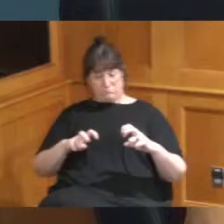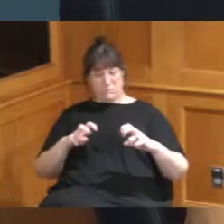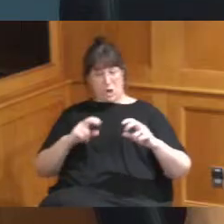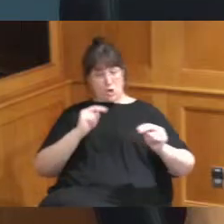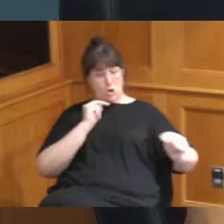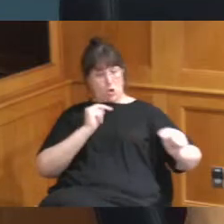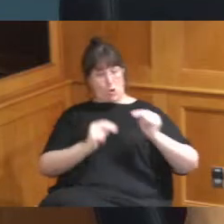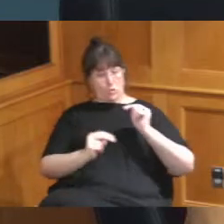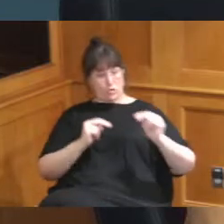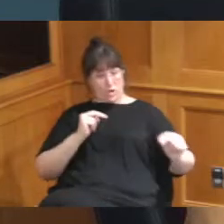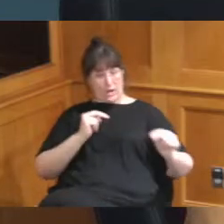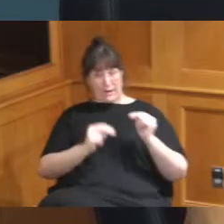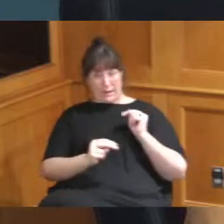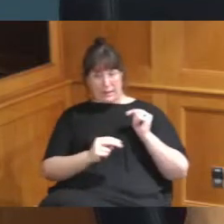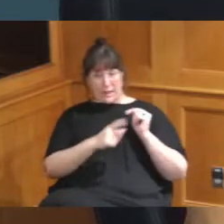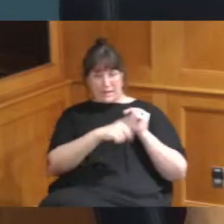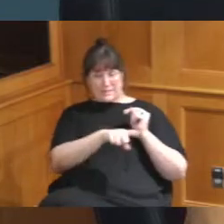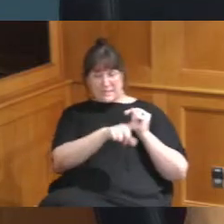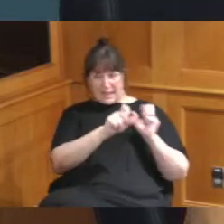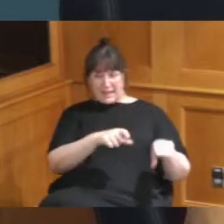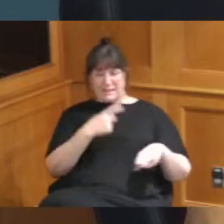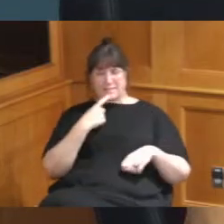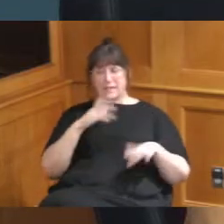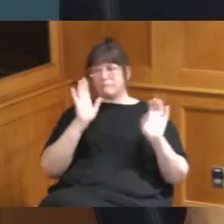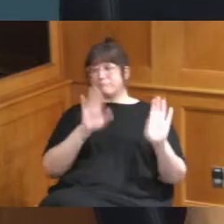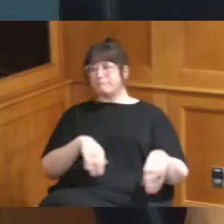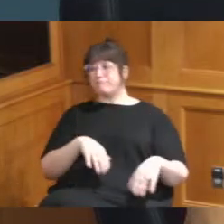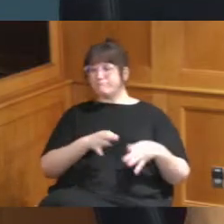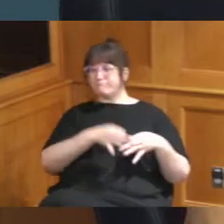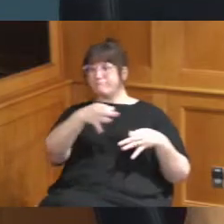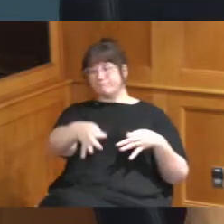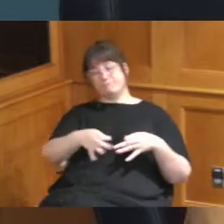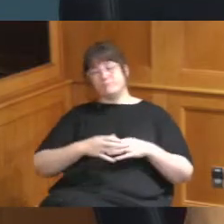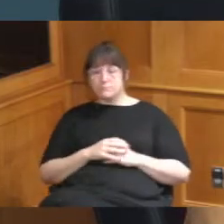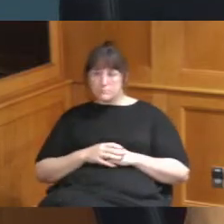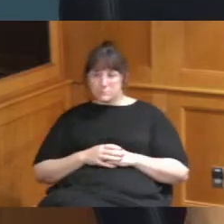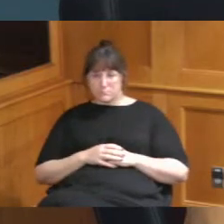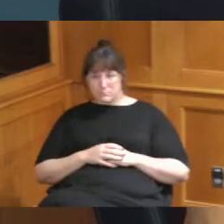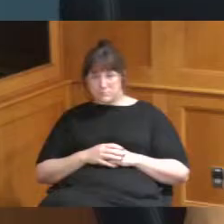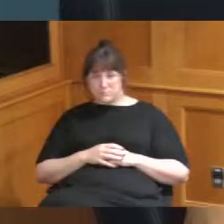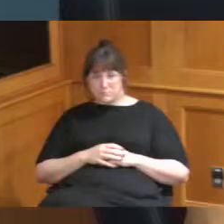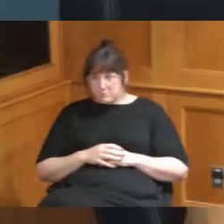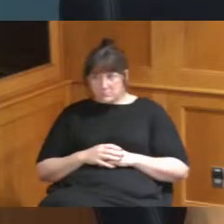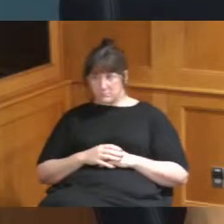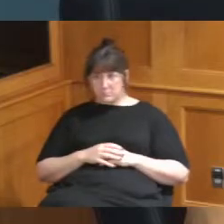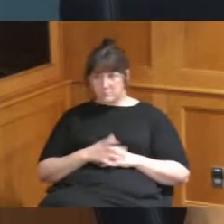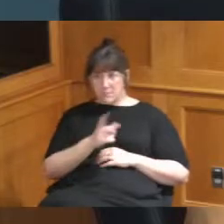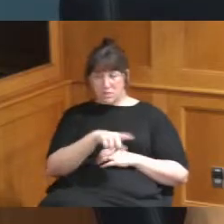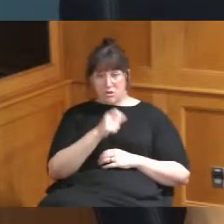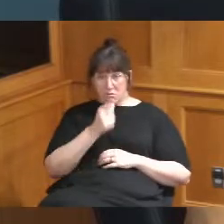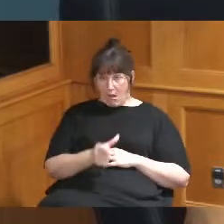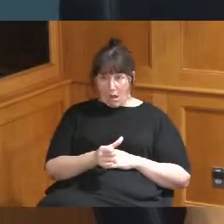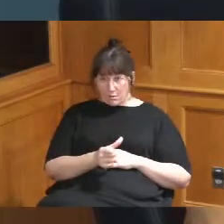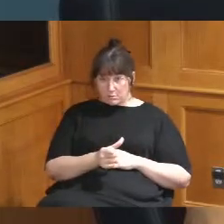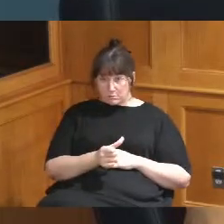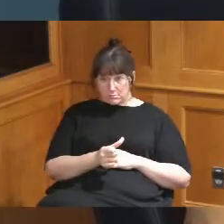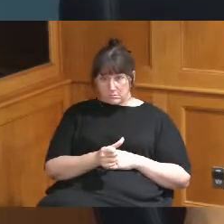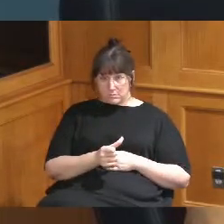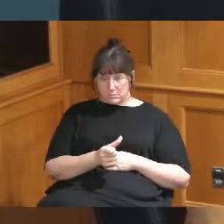terms, because they could walk around tomorrow and extend this lease for 10 years. So we're working through